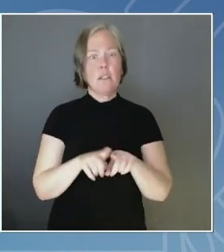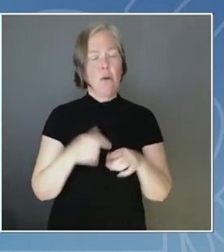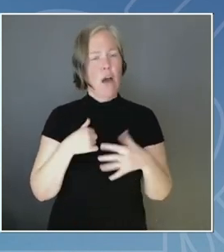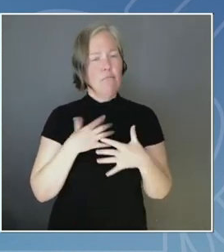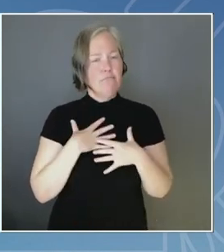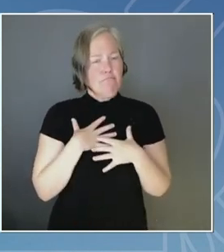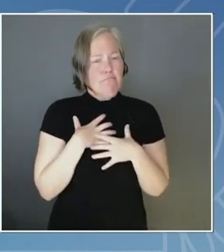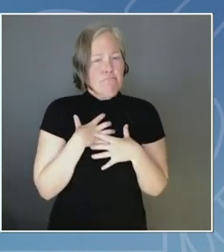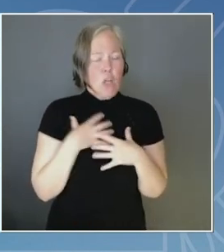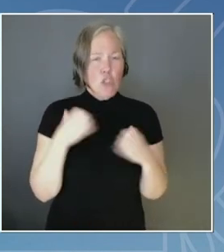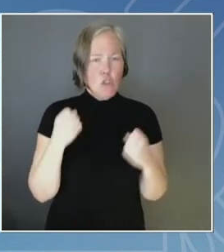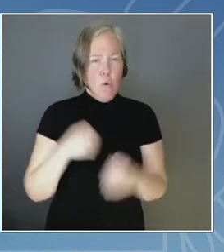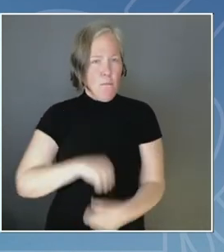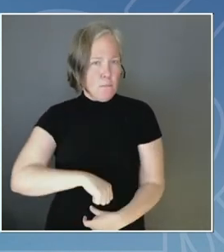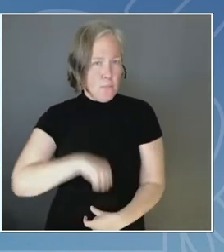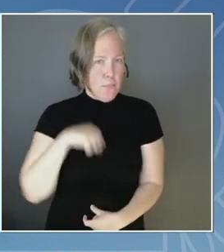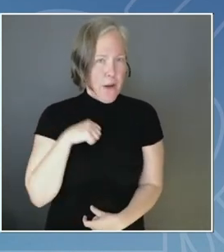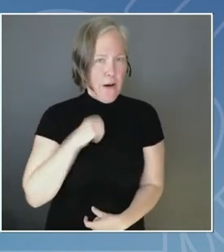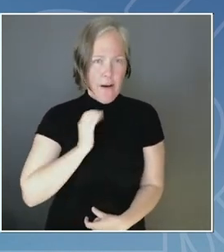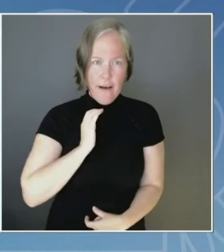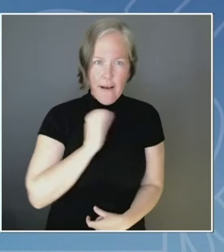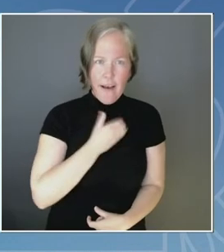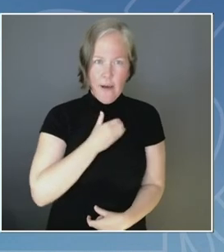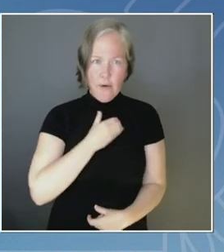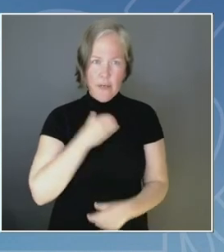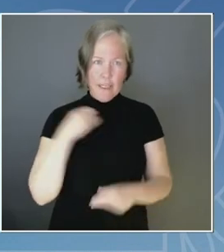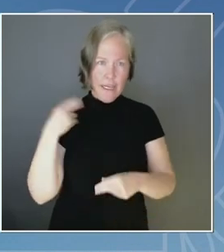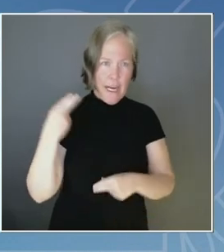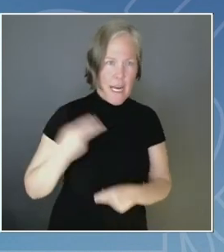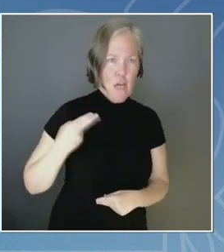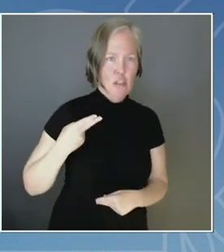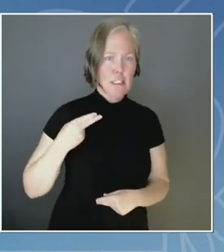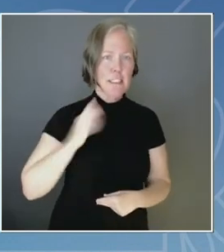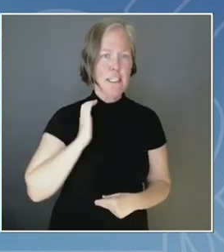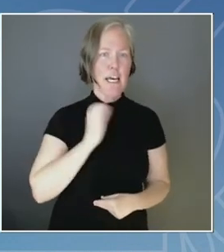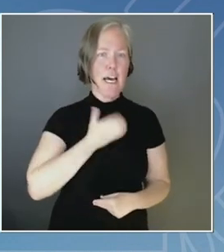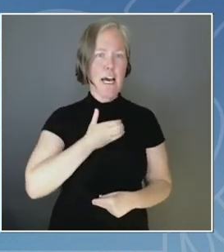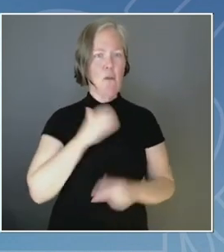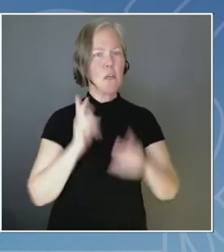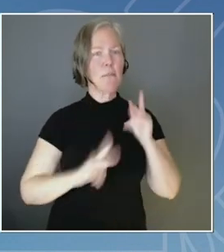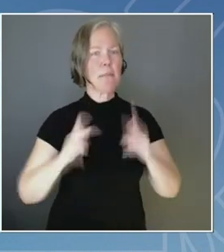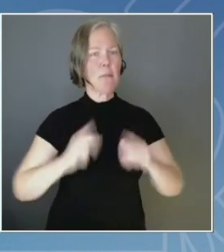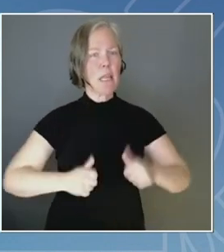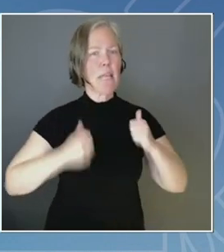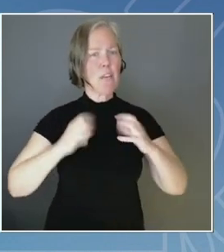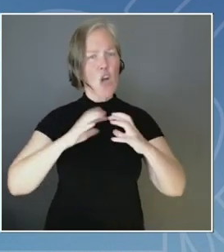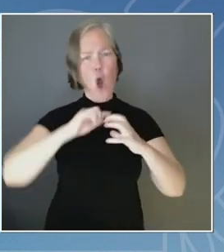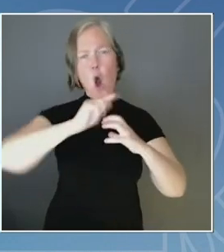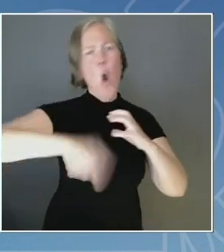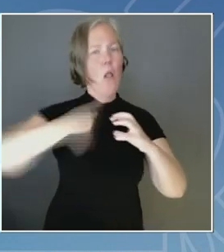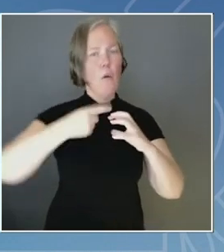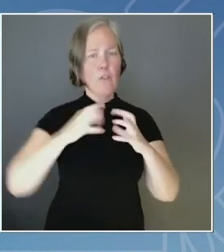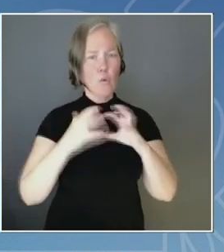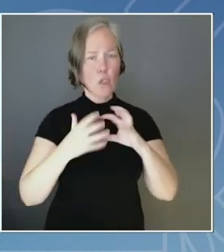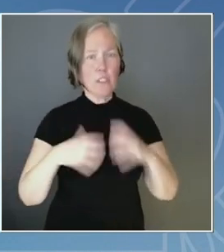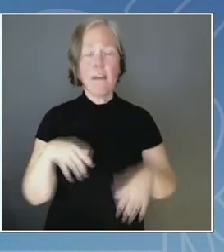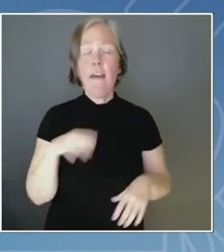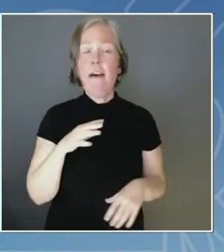proud of our heritage, of our diaspora all around the world. And